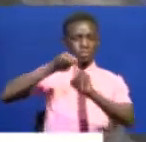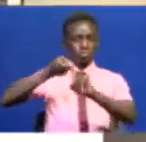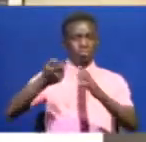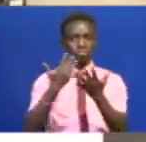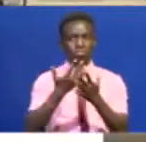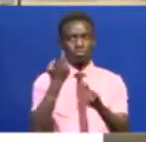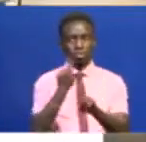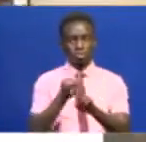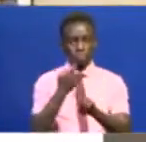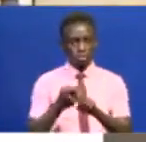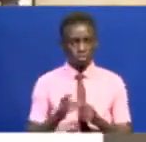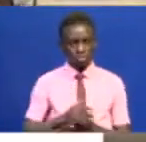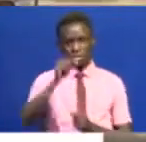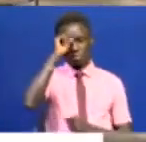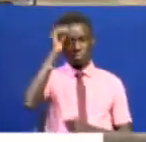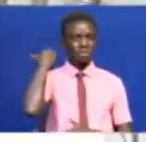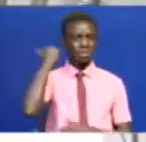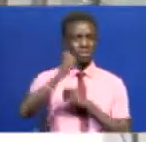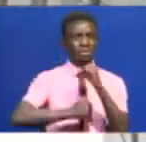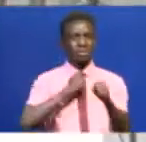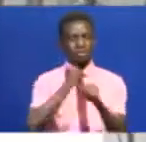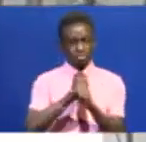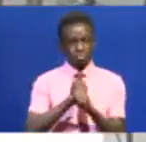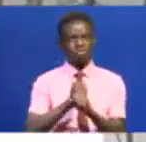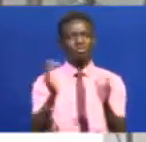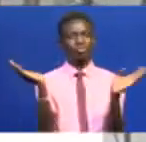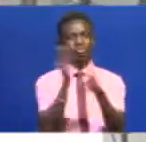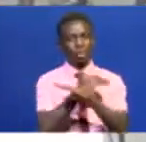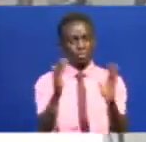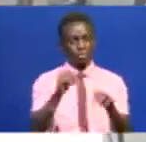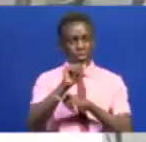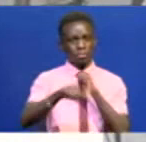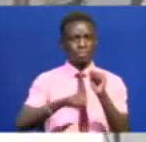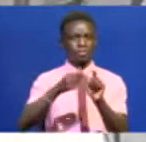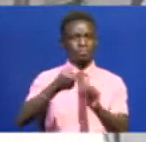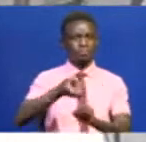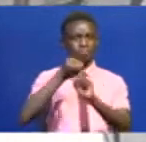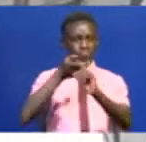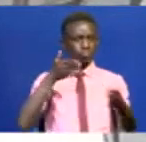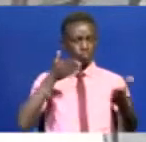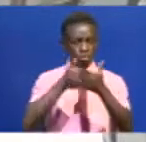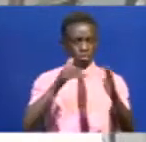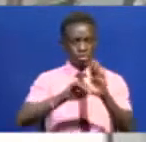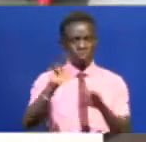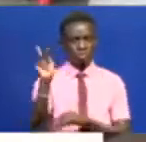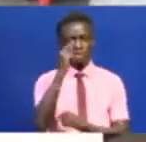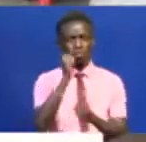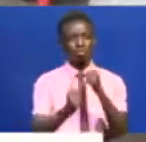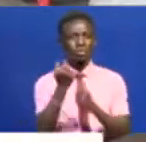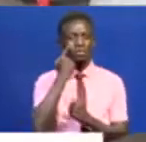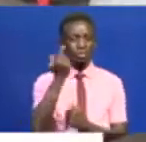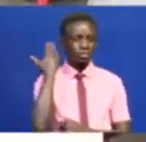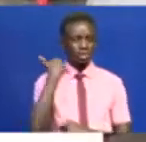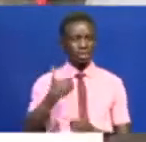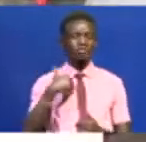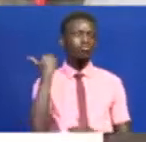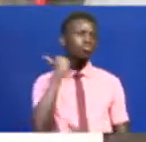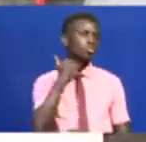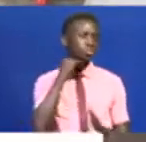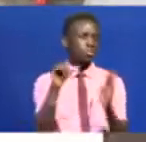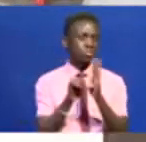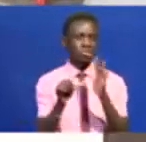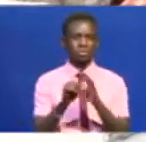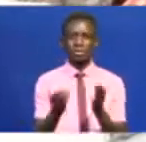The government last year lifted the ban on the trade of scrap metal, which had been imposed to curb increased cases of vandalism of